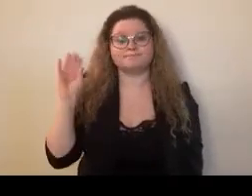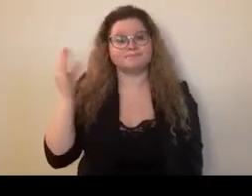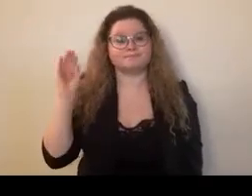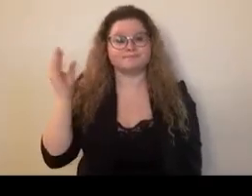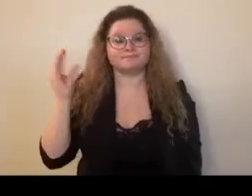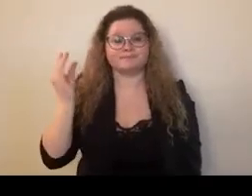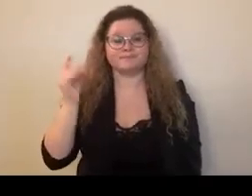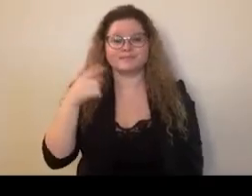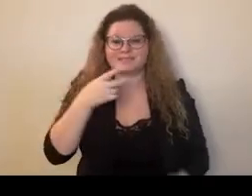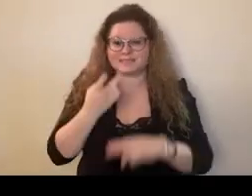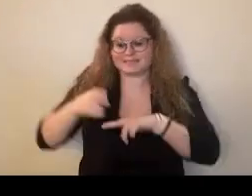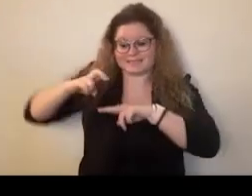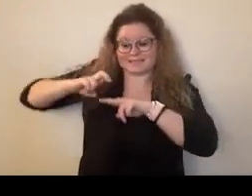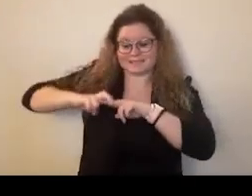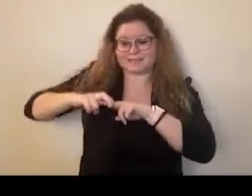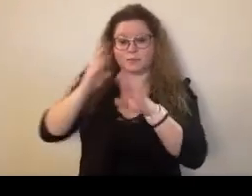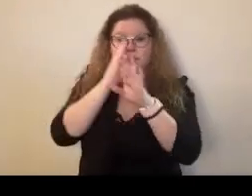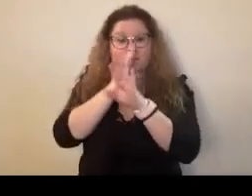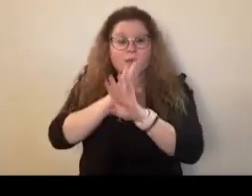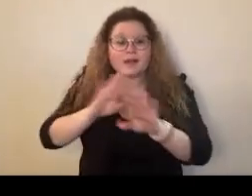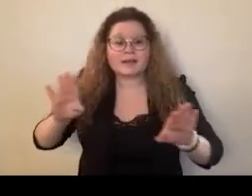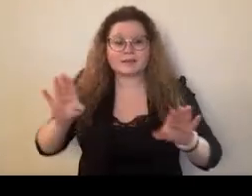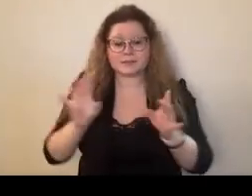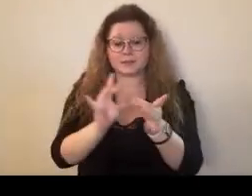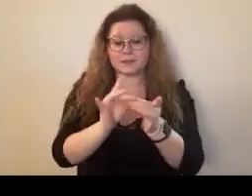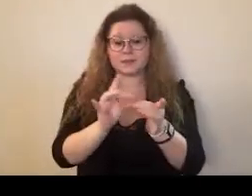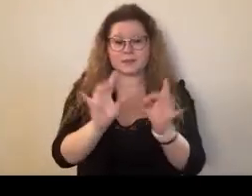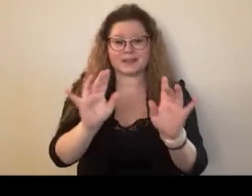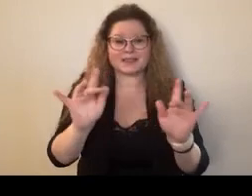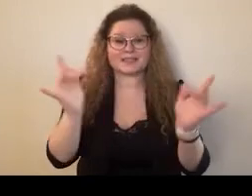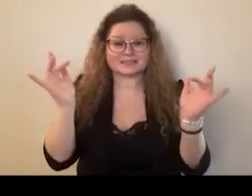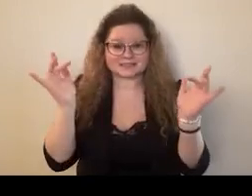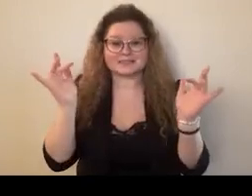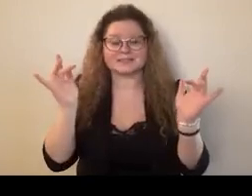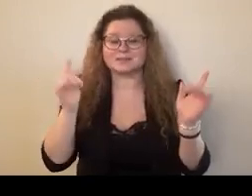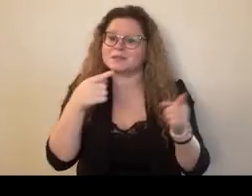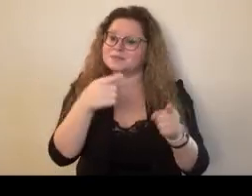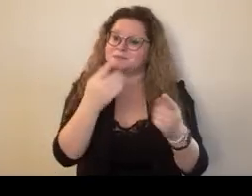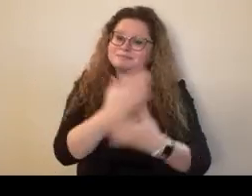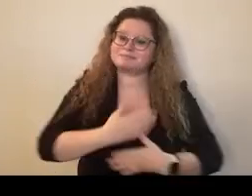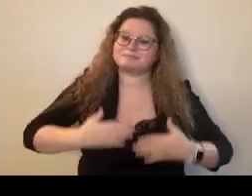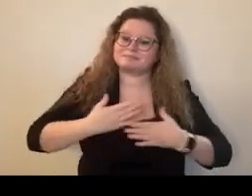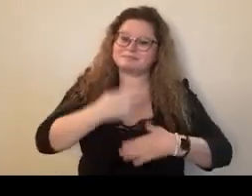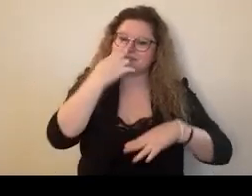at the back, only ever said 3 words, but totally enjoyed